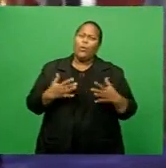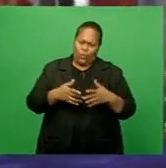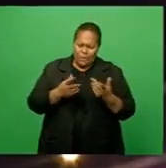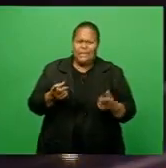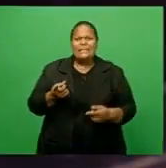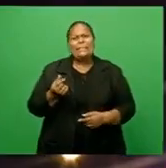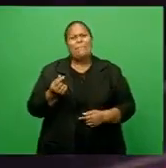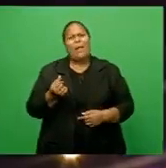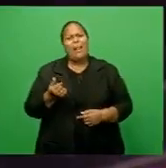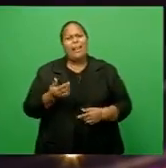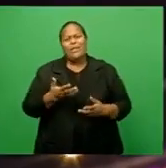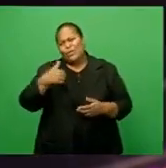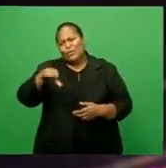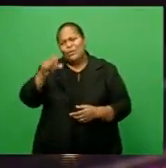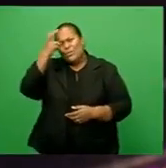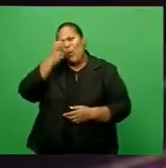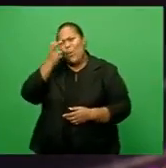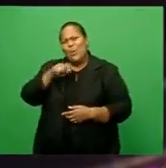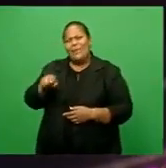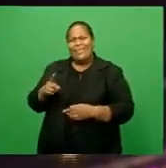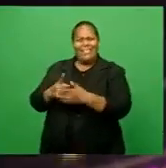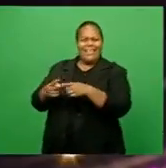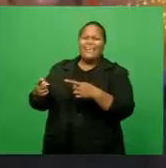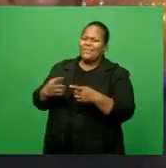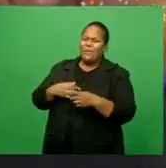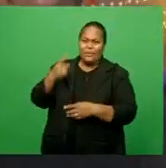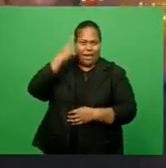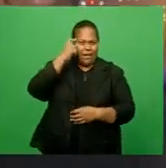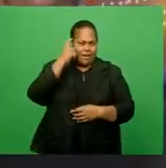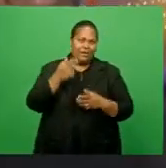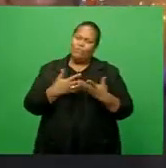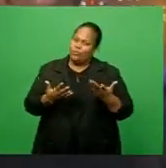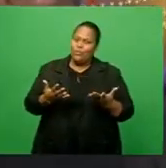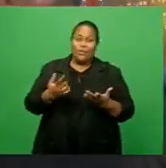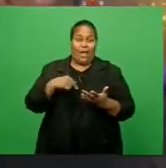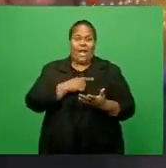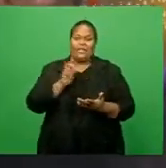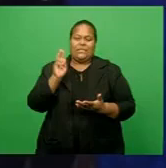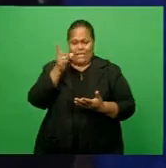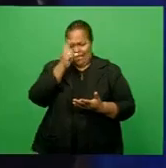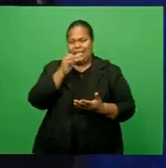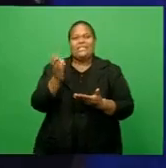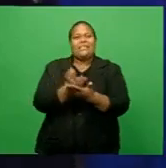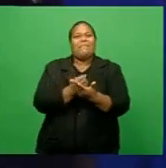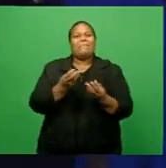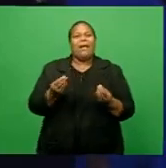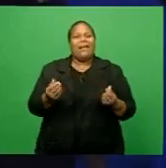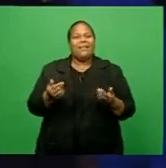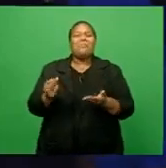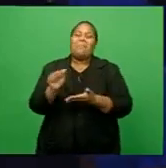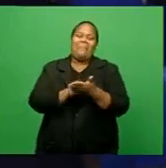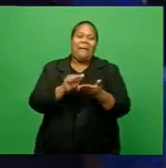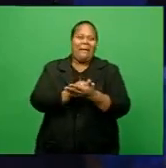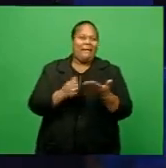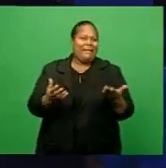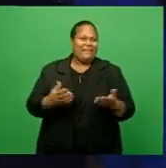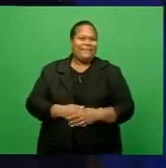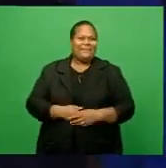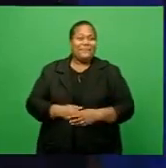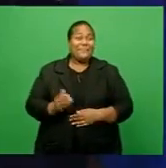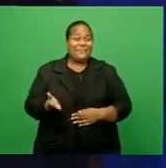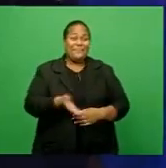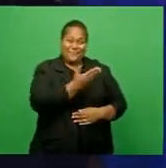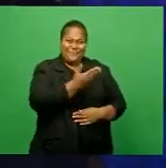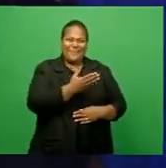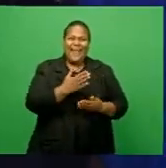during Diwali. I came up with this idea and told the family, as I knew this would save them a lot of money. For the Prasad siblings, this was a